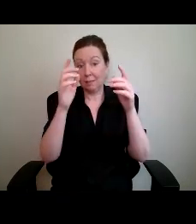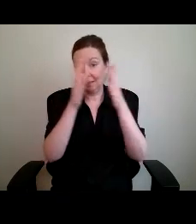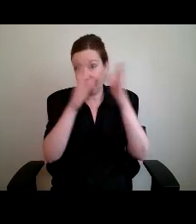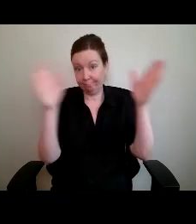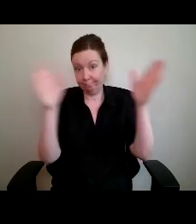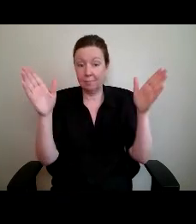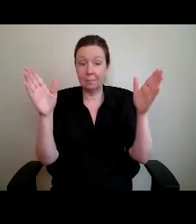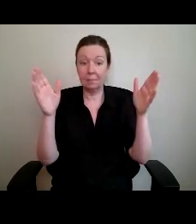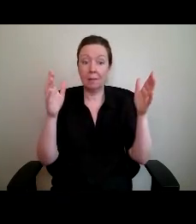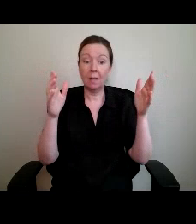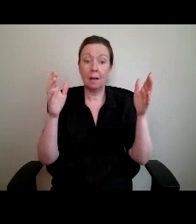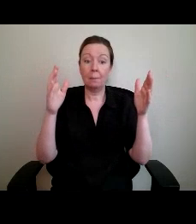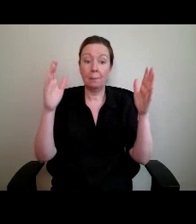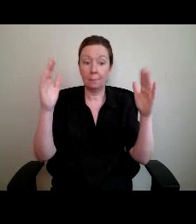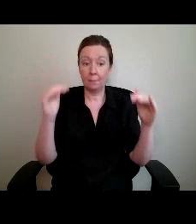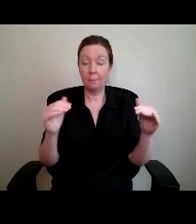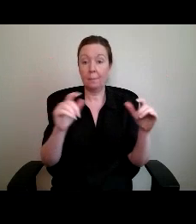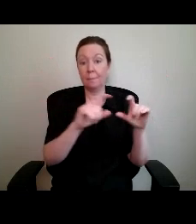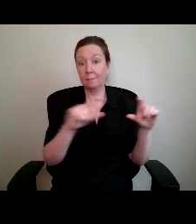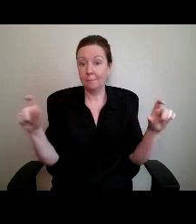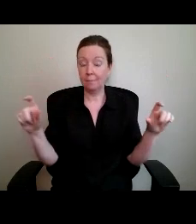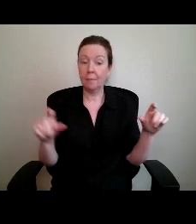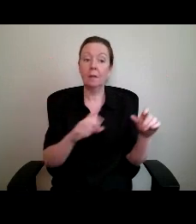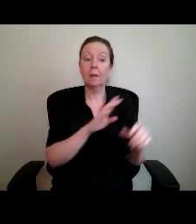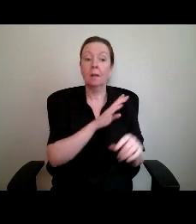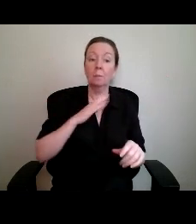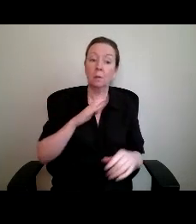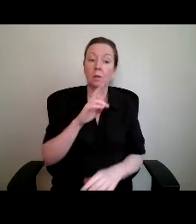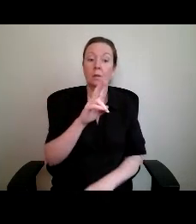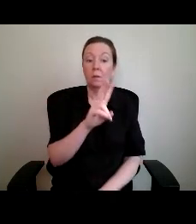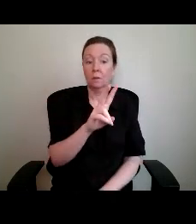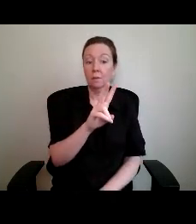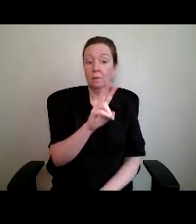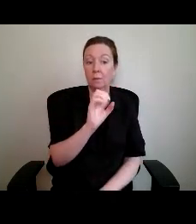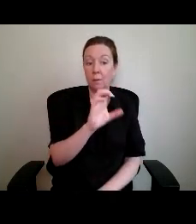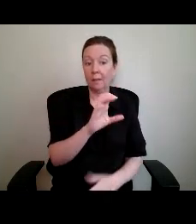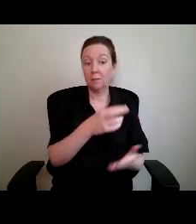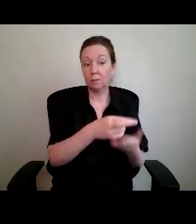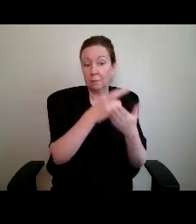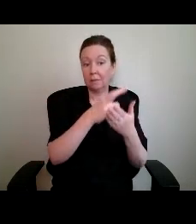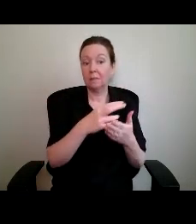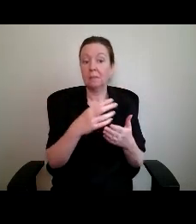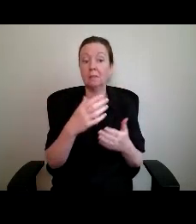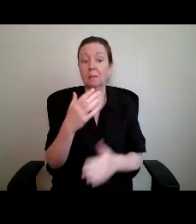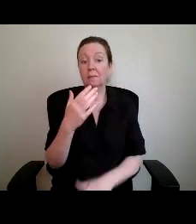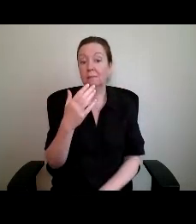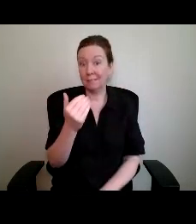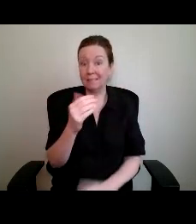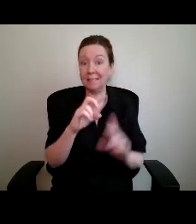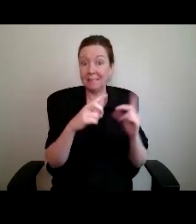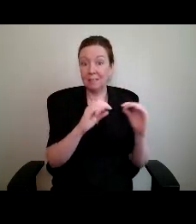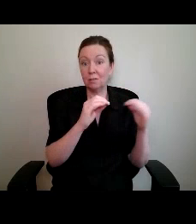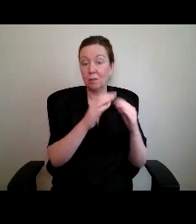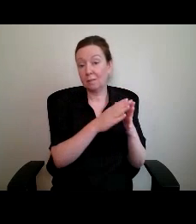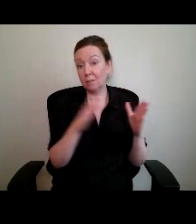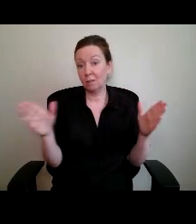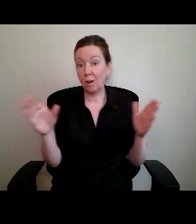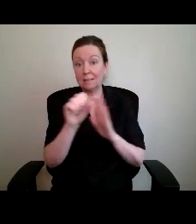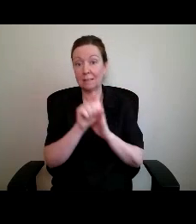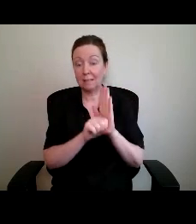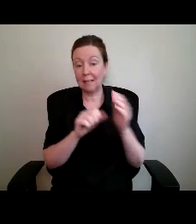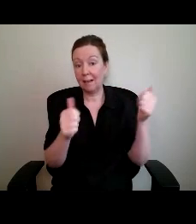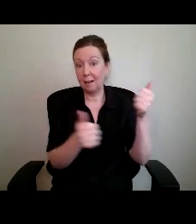of Vocational Rehabilitation Services. There are 15 district offices across the state under this